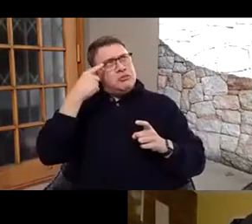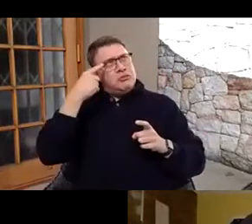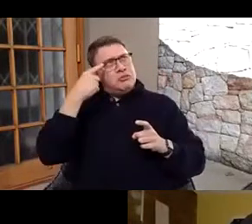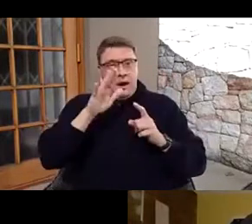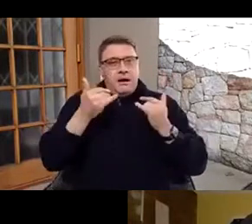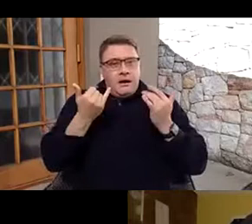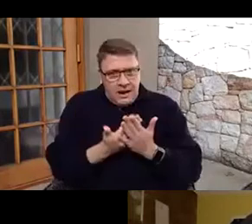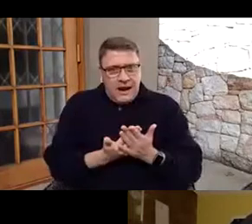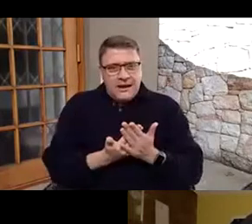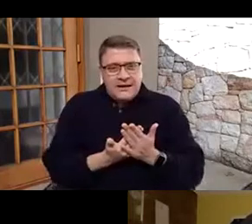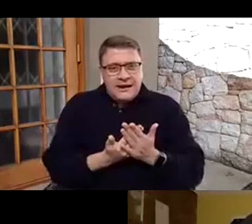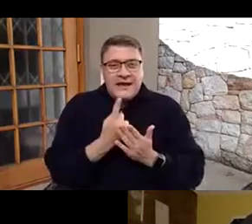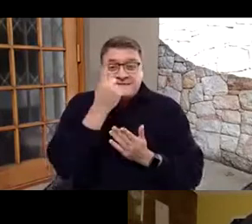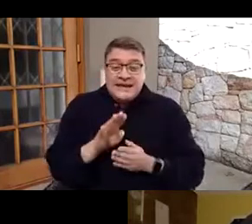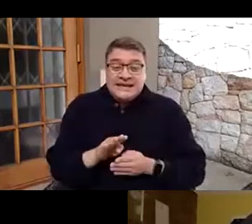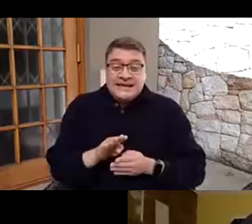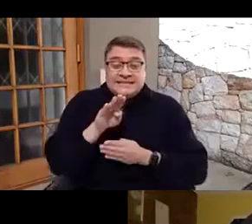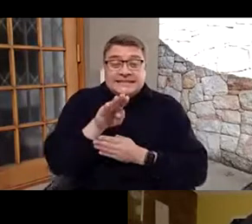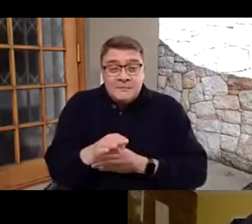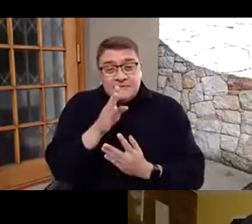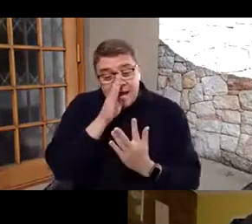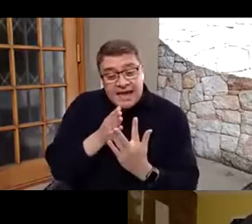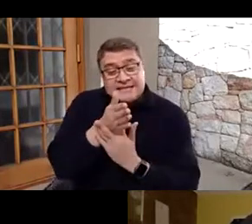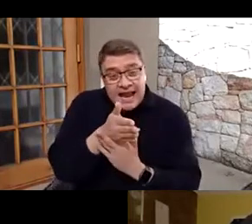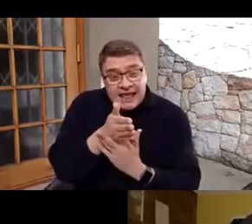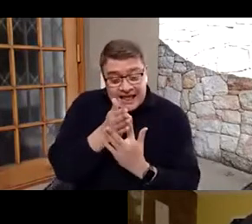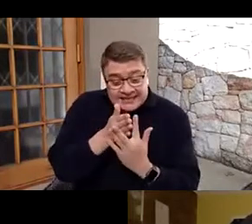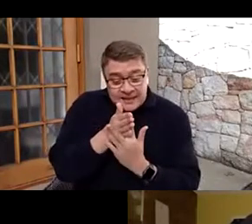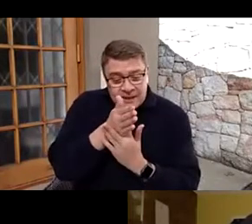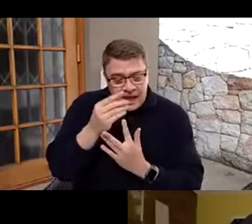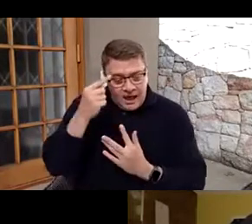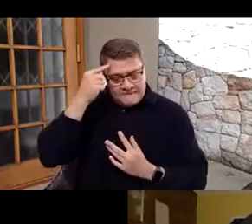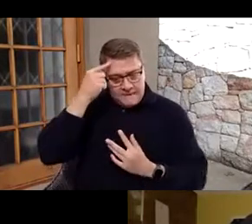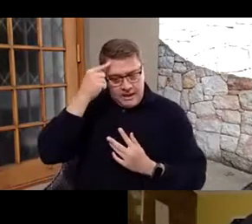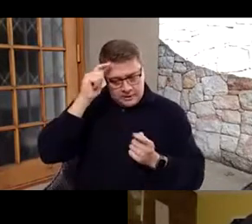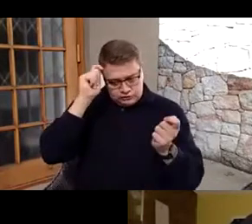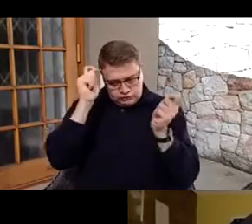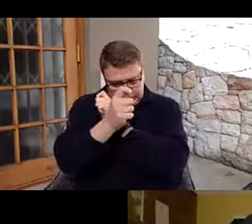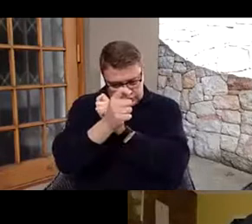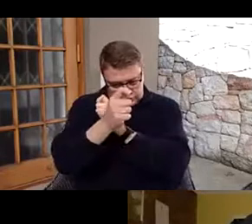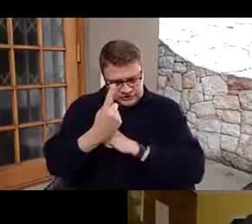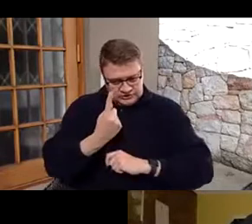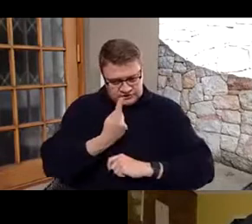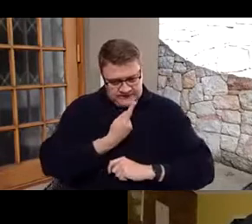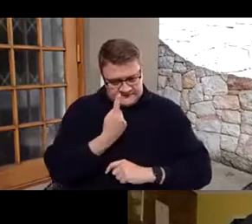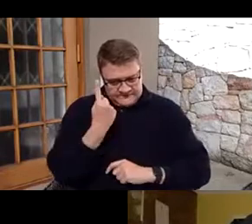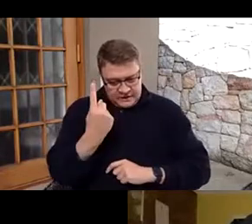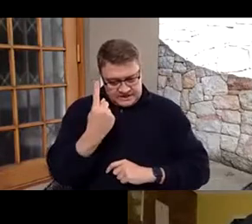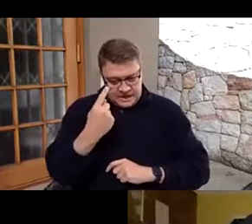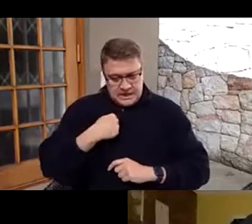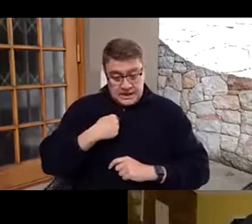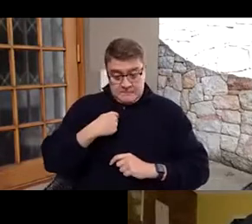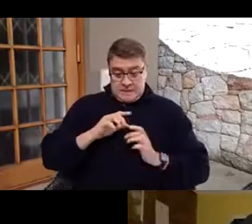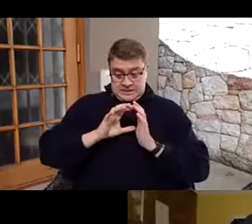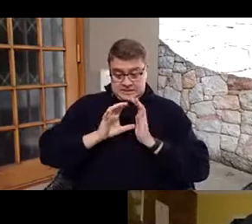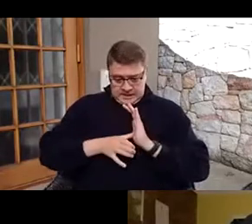to accessibility is overcoming that mindset of yourself for being a disabled individual, and actually changing